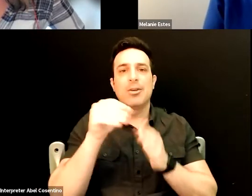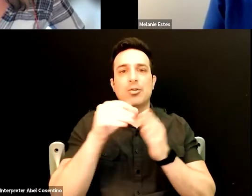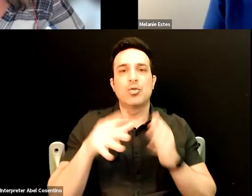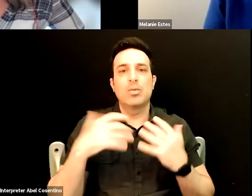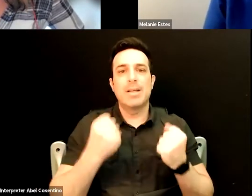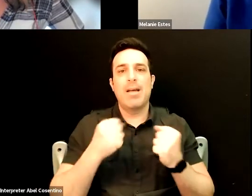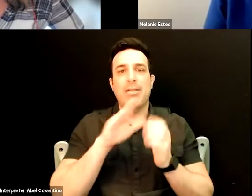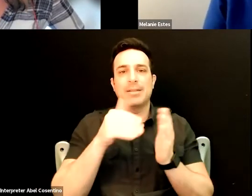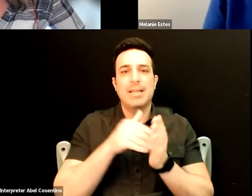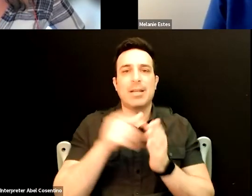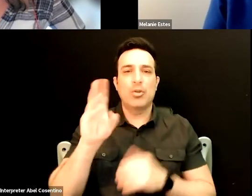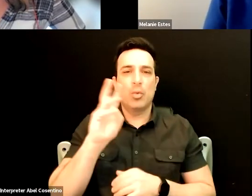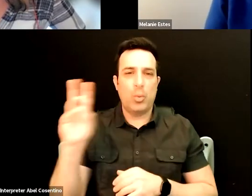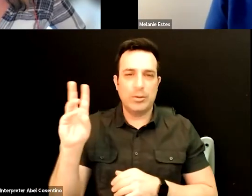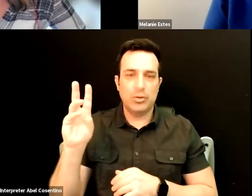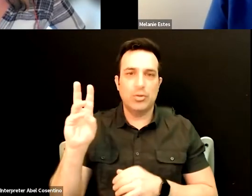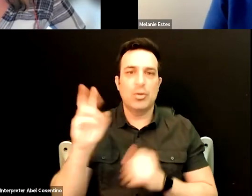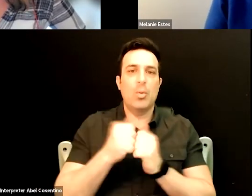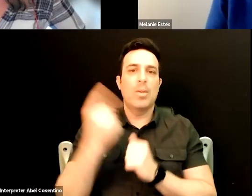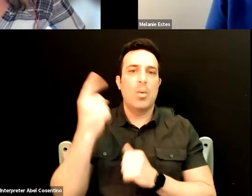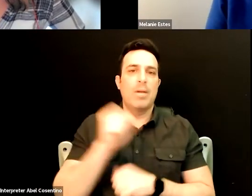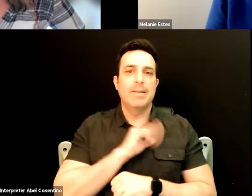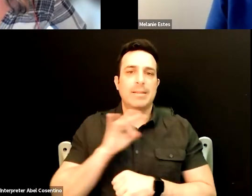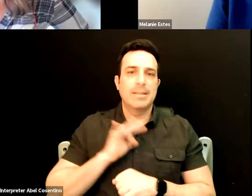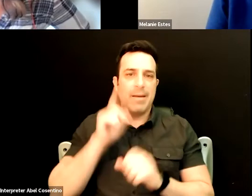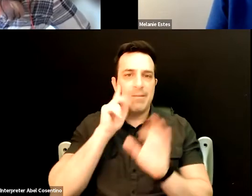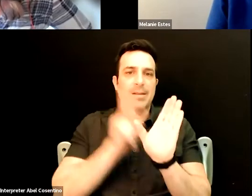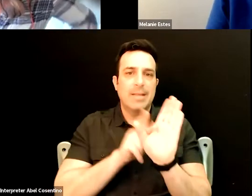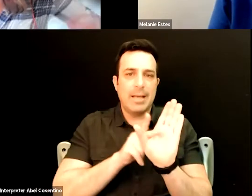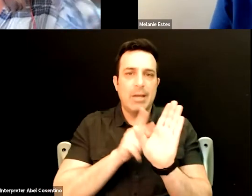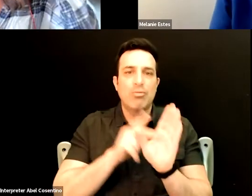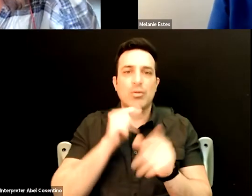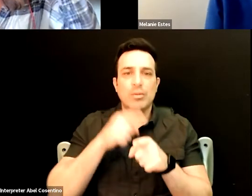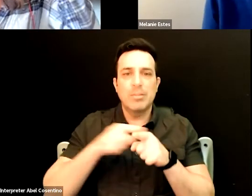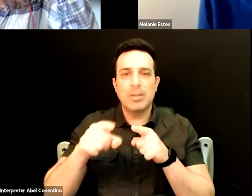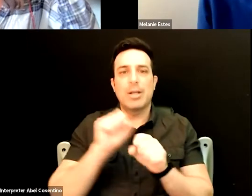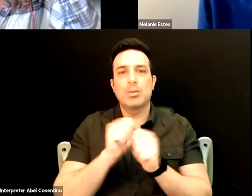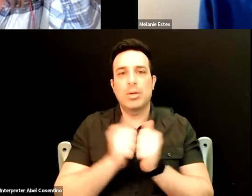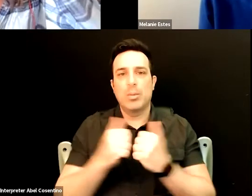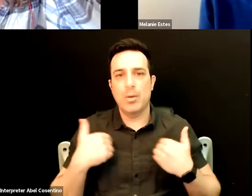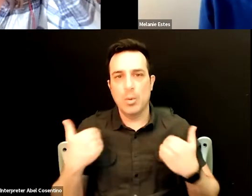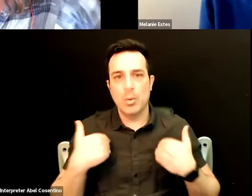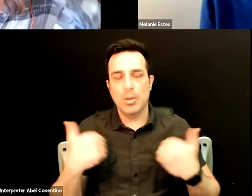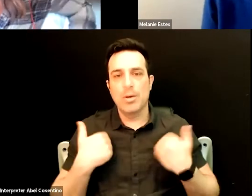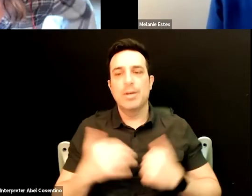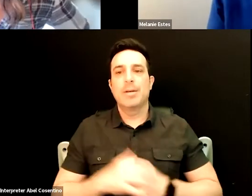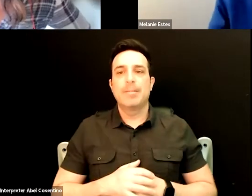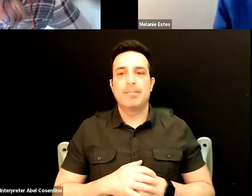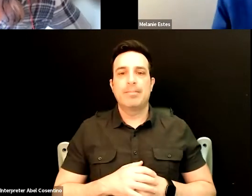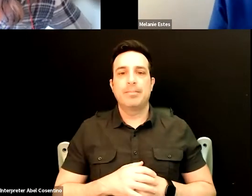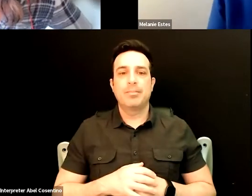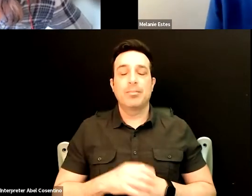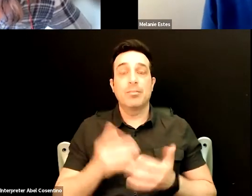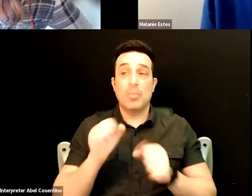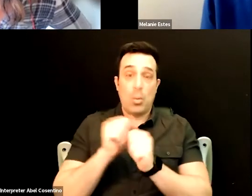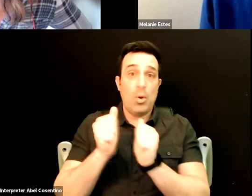Center at Western with one of the staff psychiatrists who specialize in working with youth. And through working